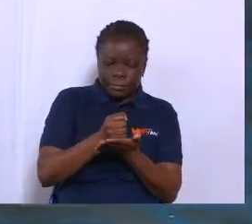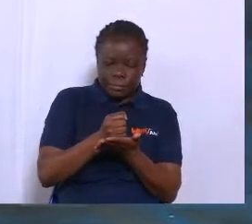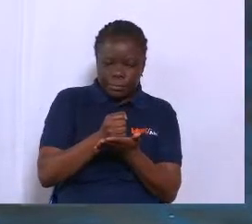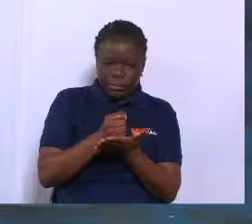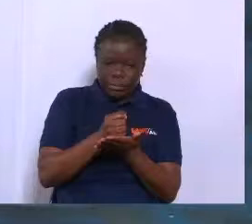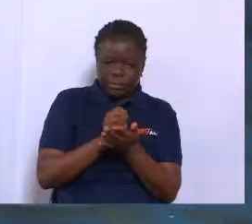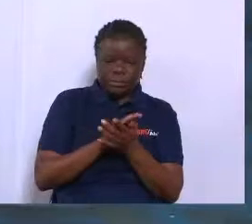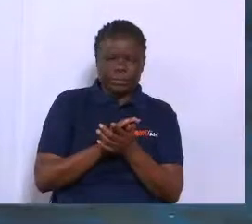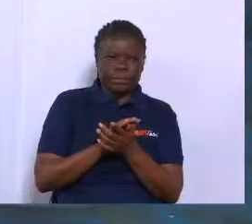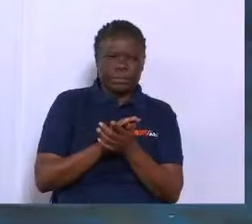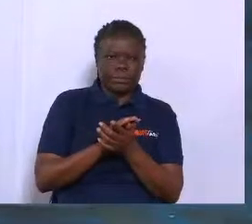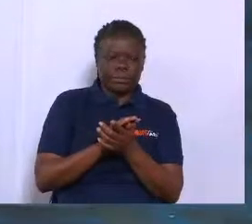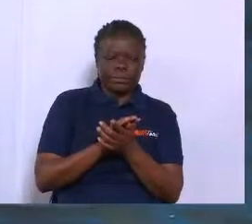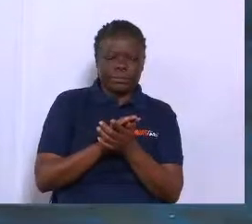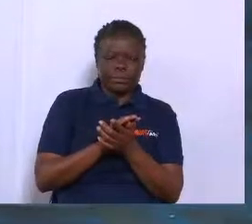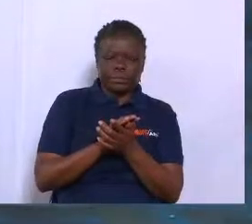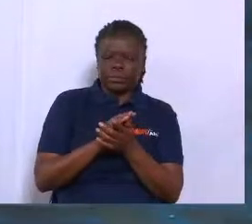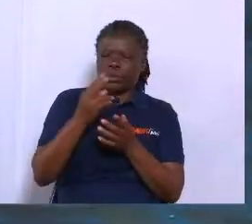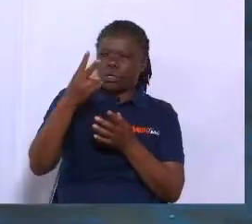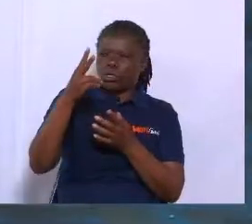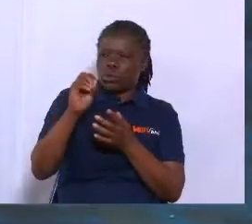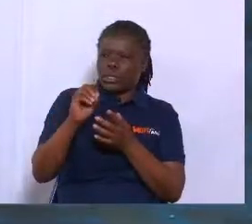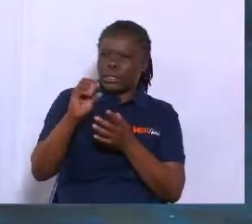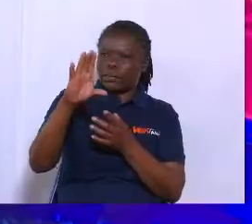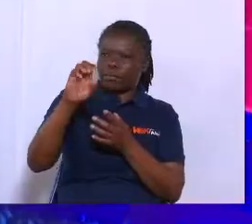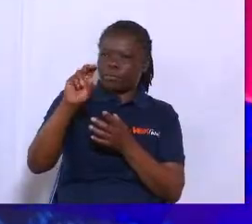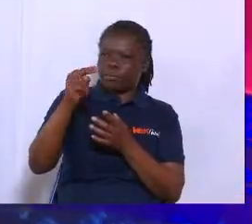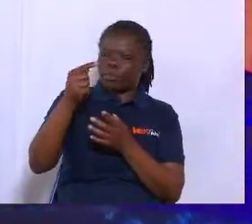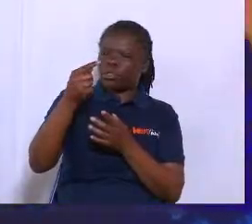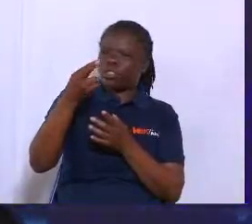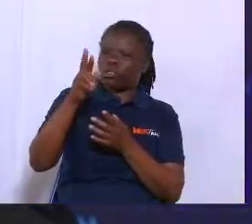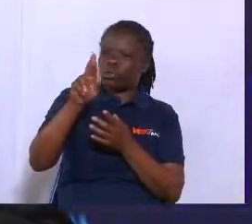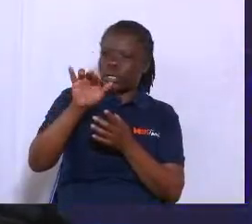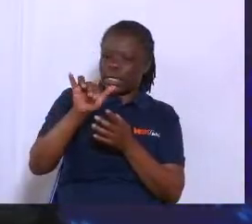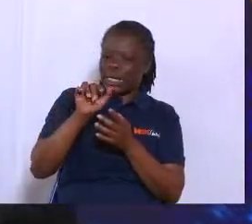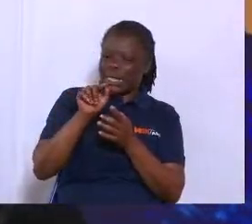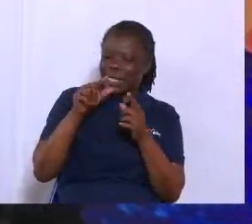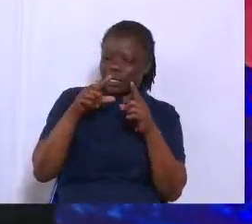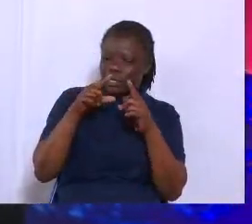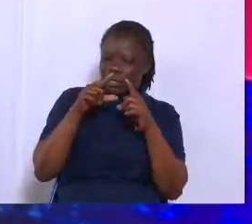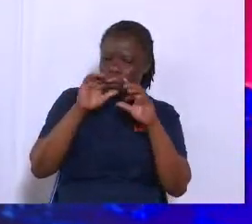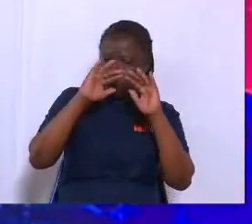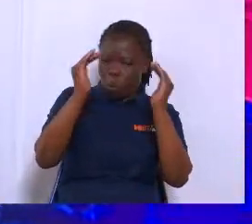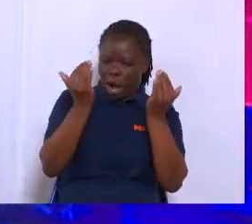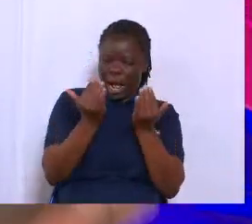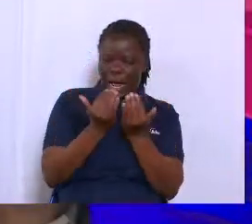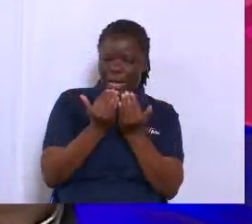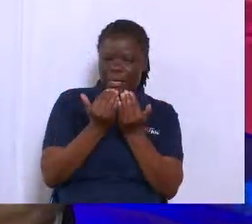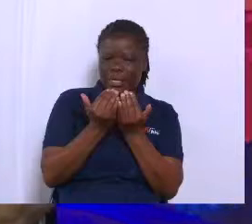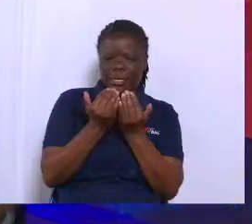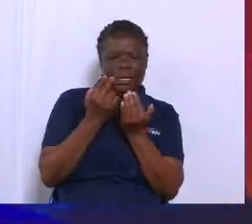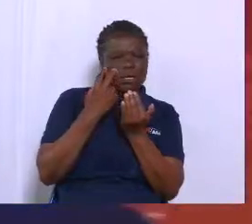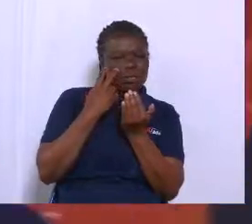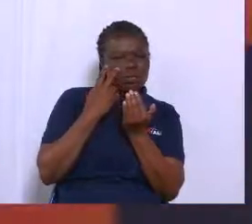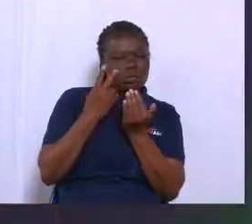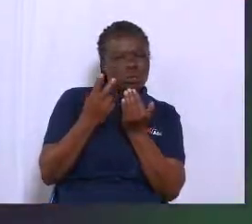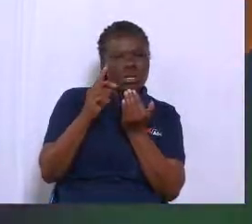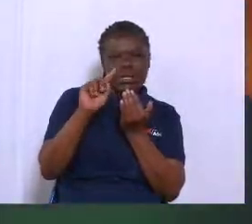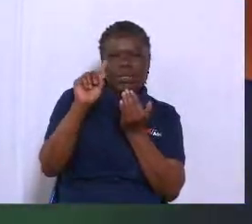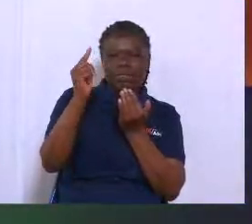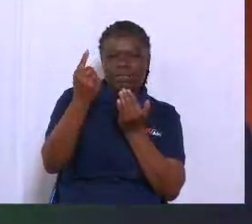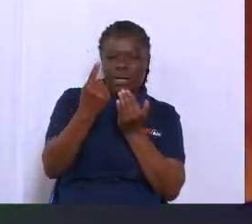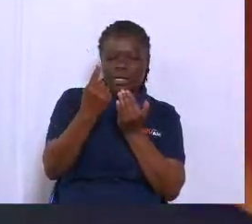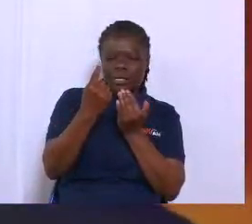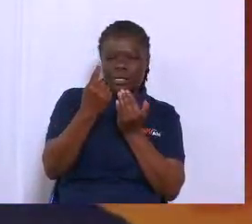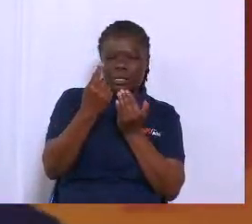In the early part of the 20th century, this world experienced the first world